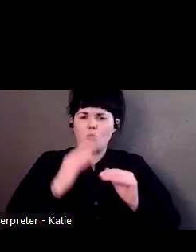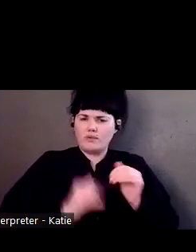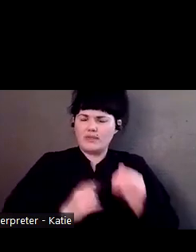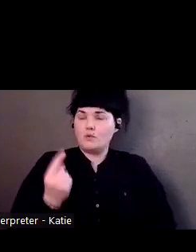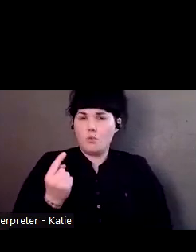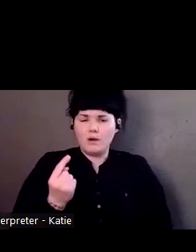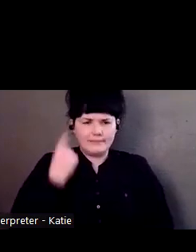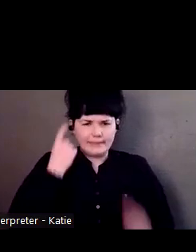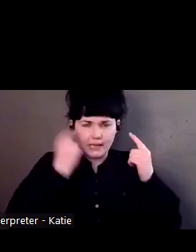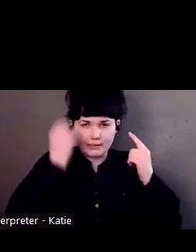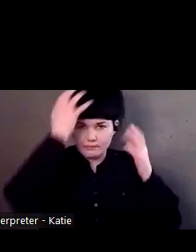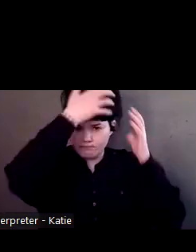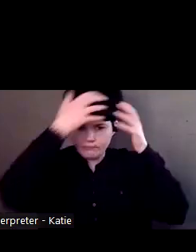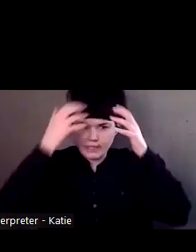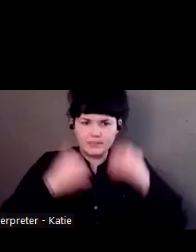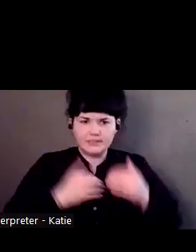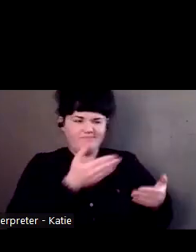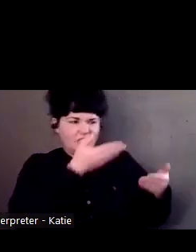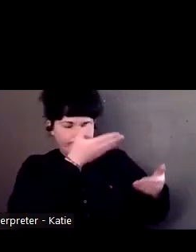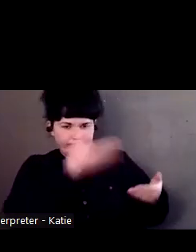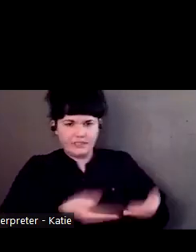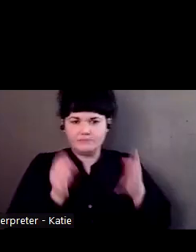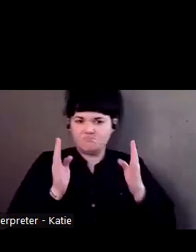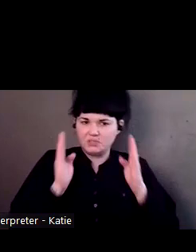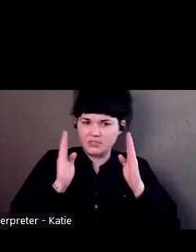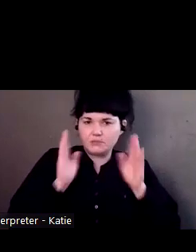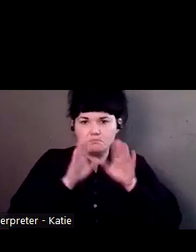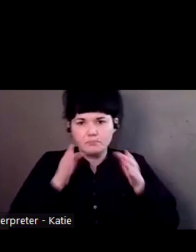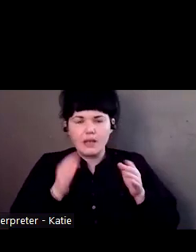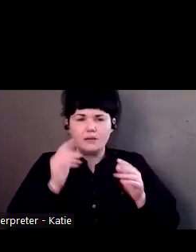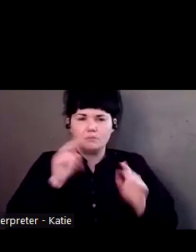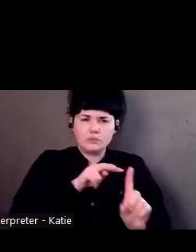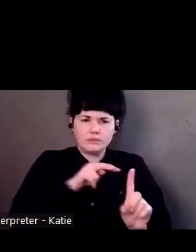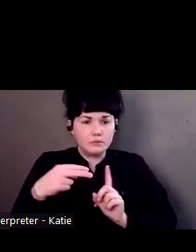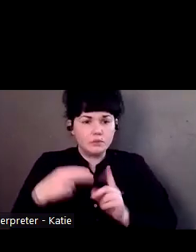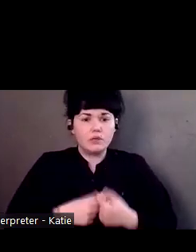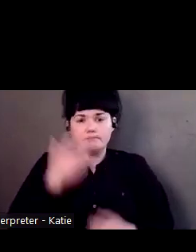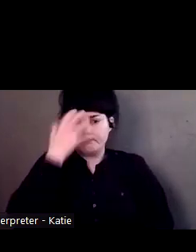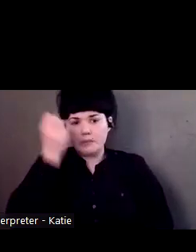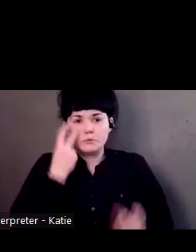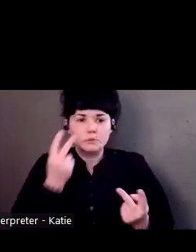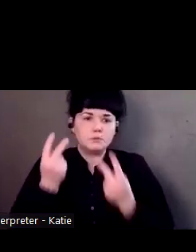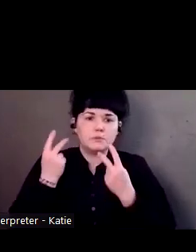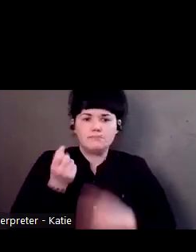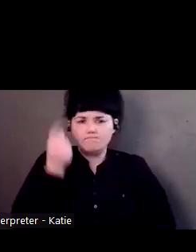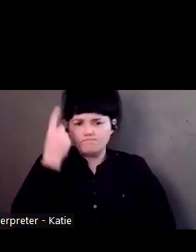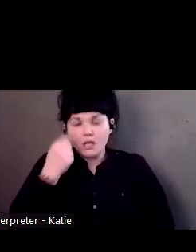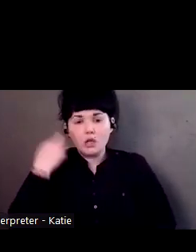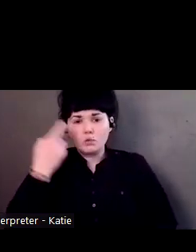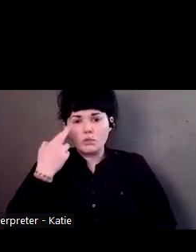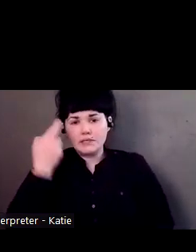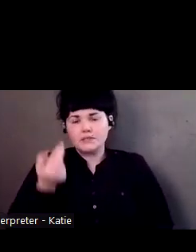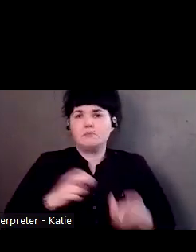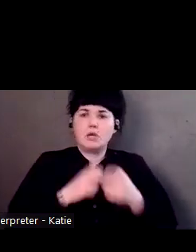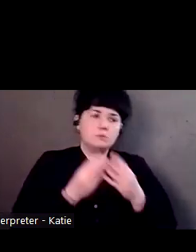perception, memory, comprehension, reasoning, problem solving, judgment, initiation, planning, self-monitoring,